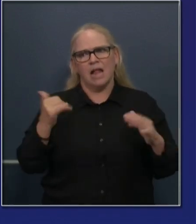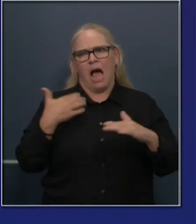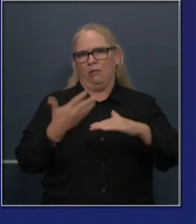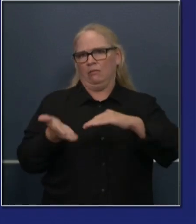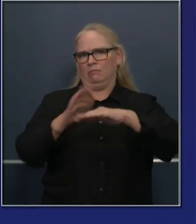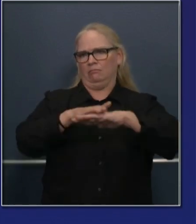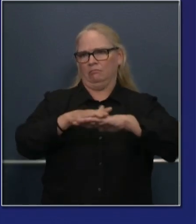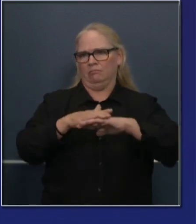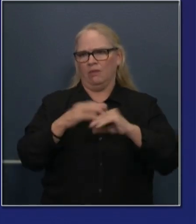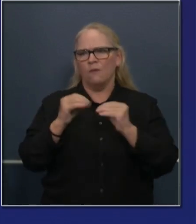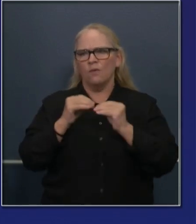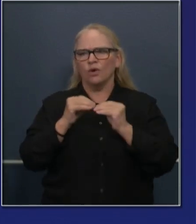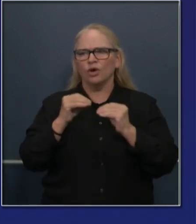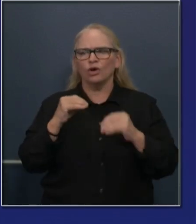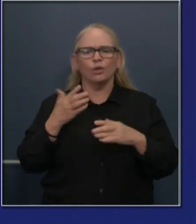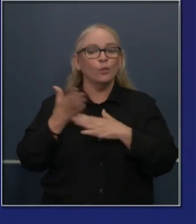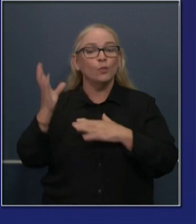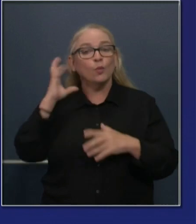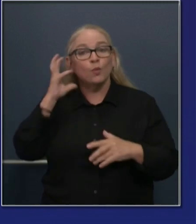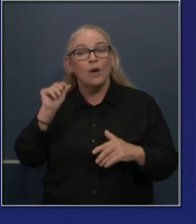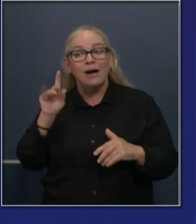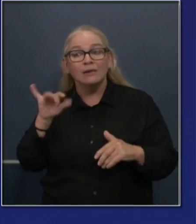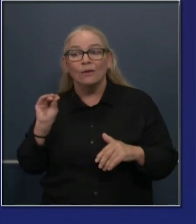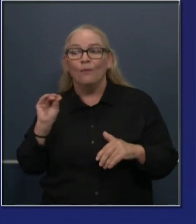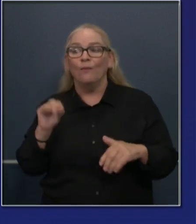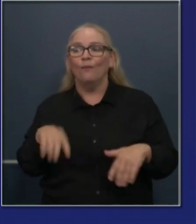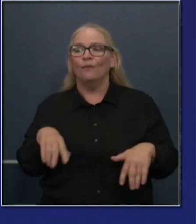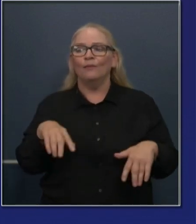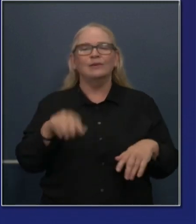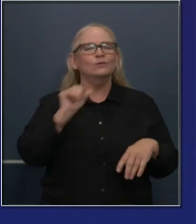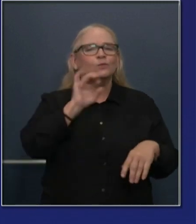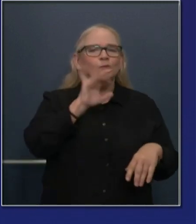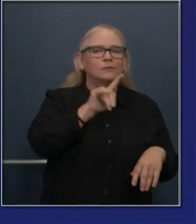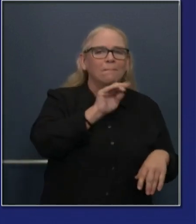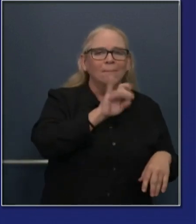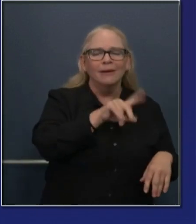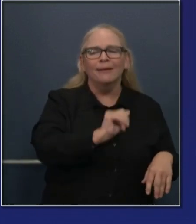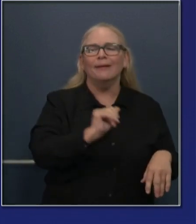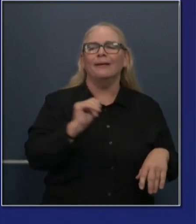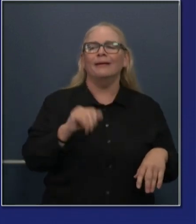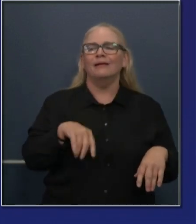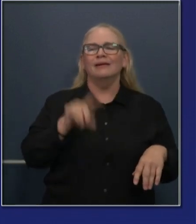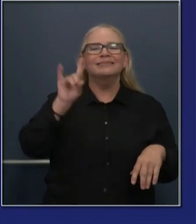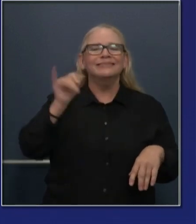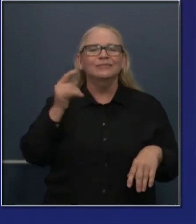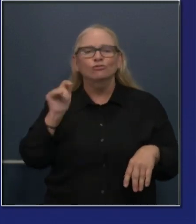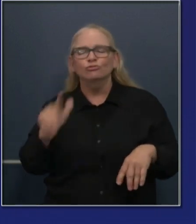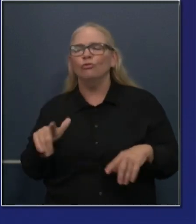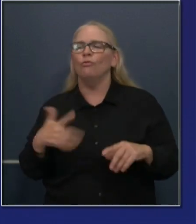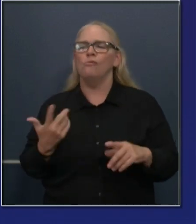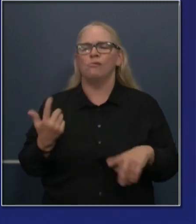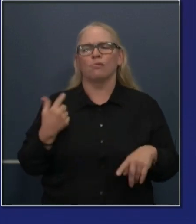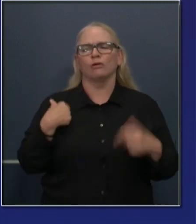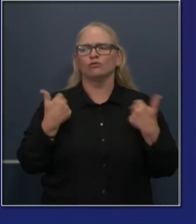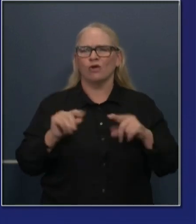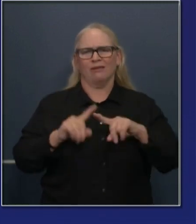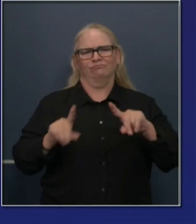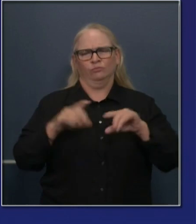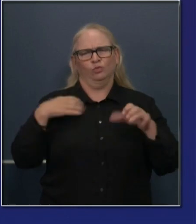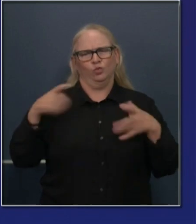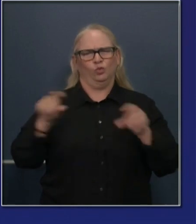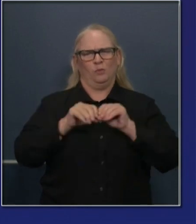ads. You may be seeing some of them up related to masks. Now we want to increase that campaign to reach more